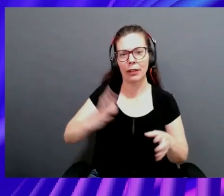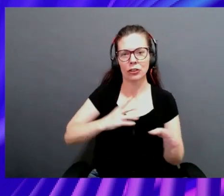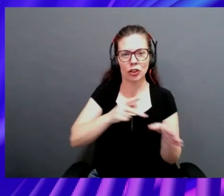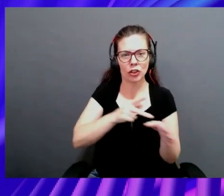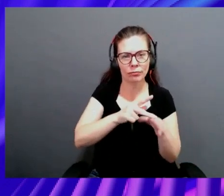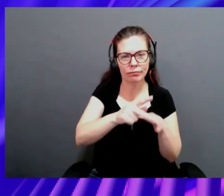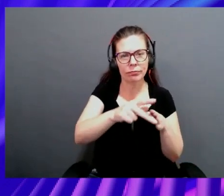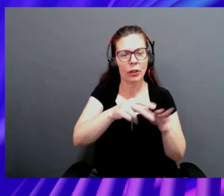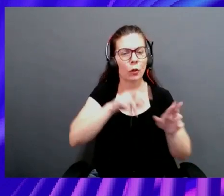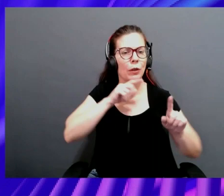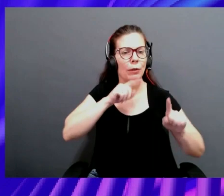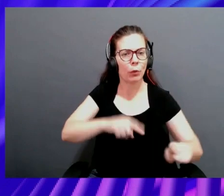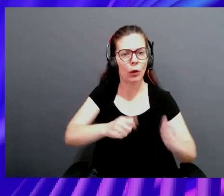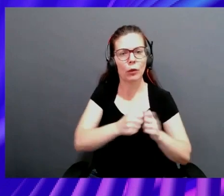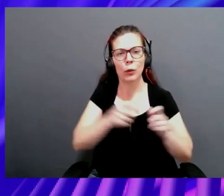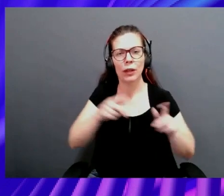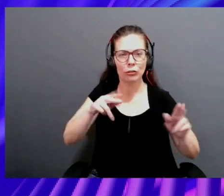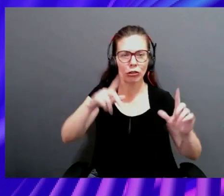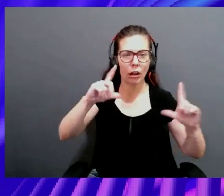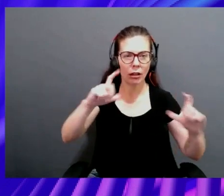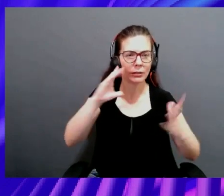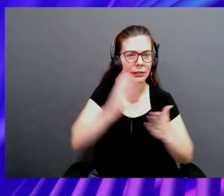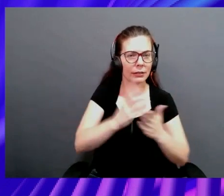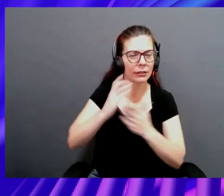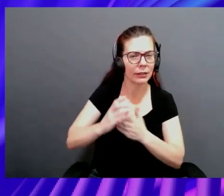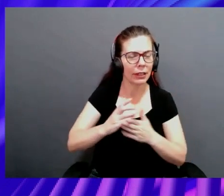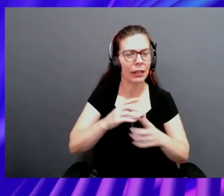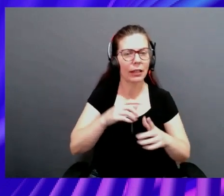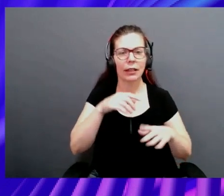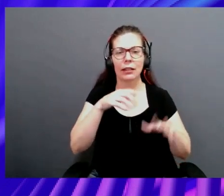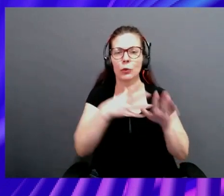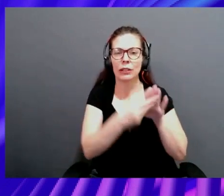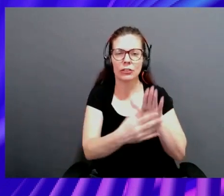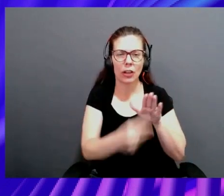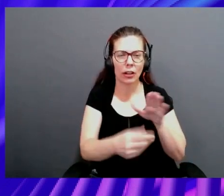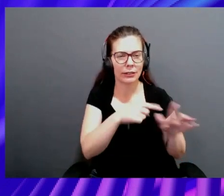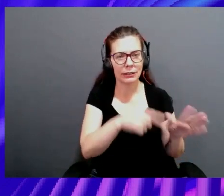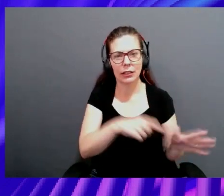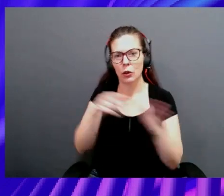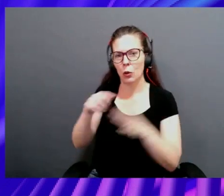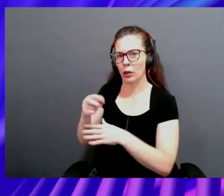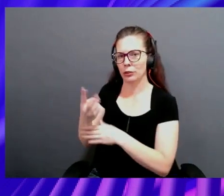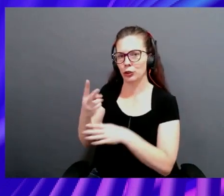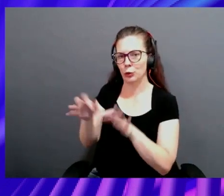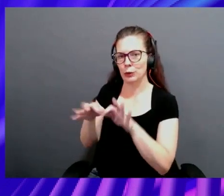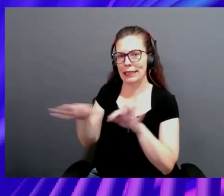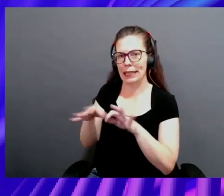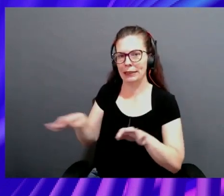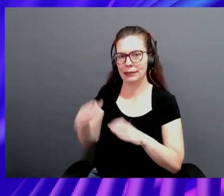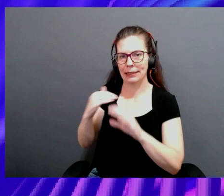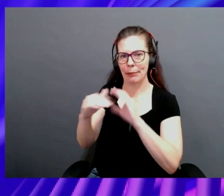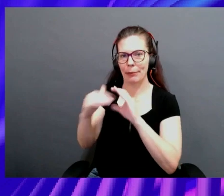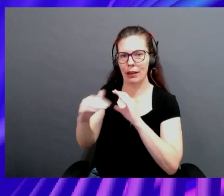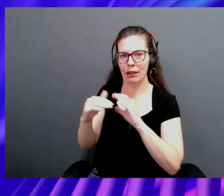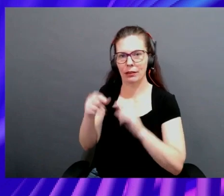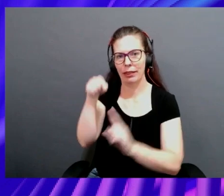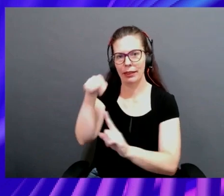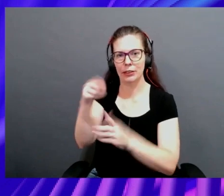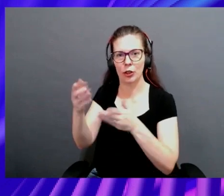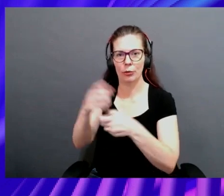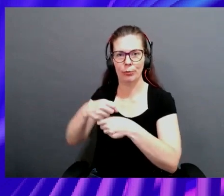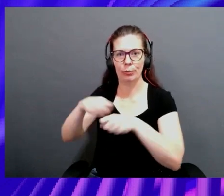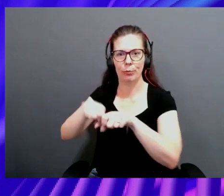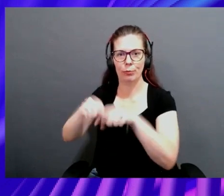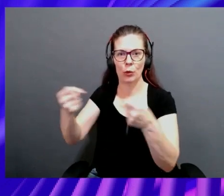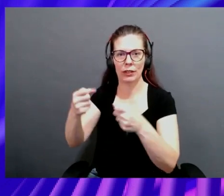and some amazing things, to a 2-sentence email of service XYZ is broken, fix it. One of those is not too helpful. One of those